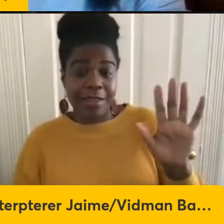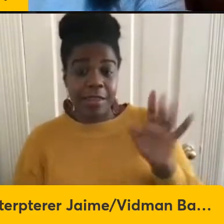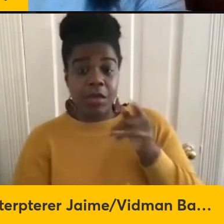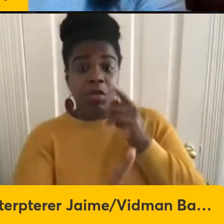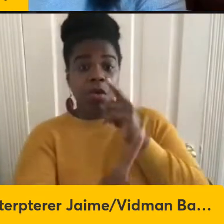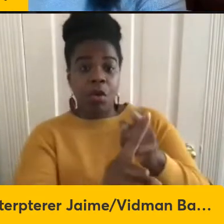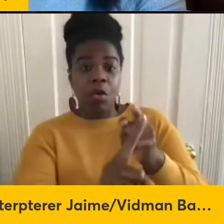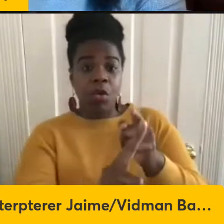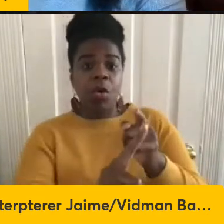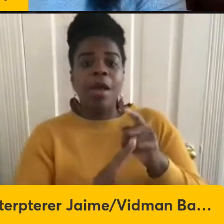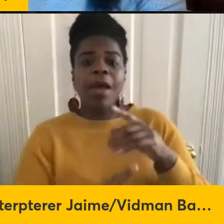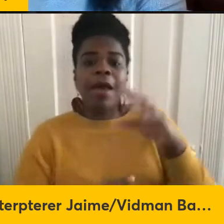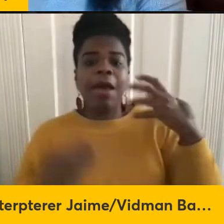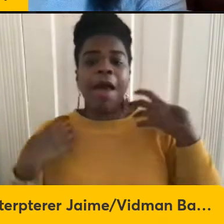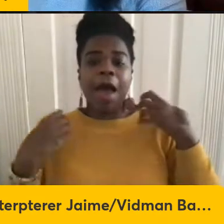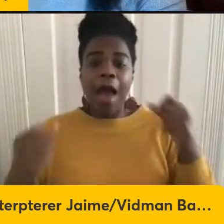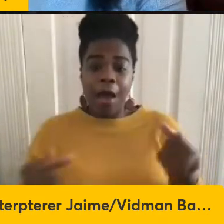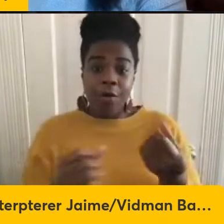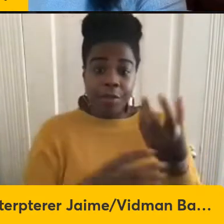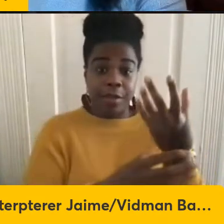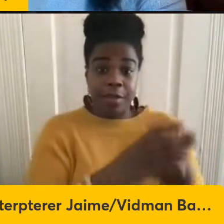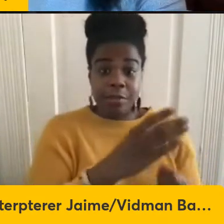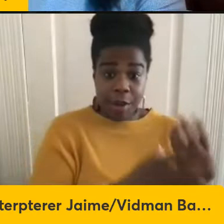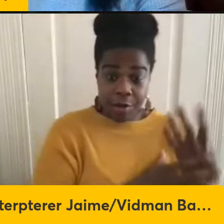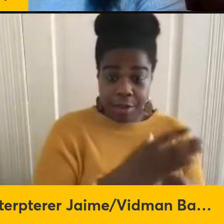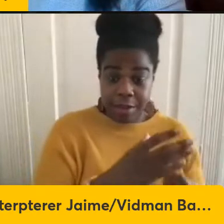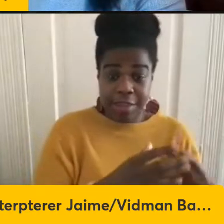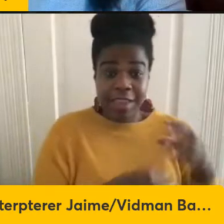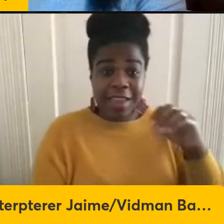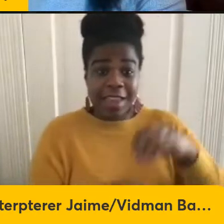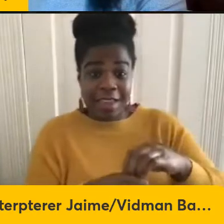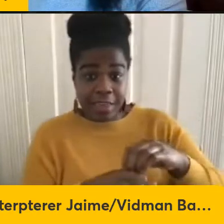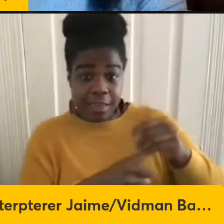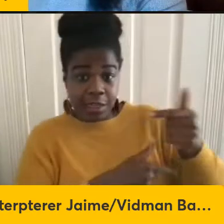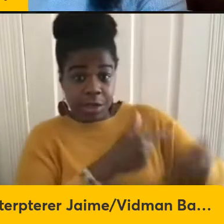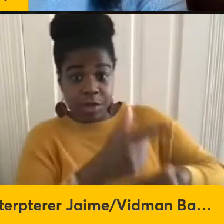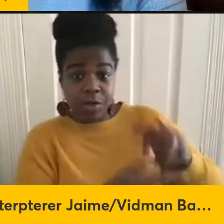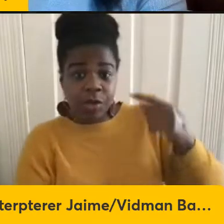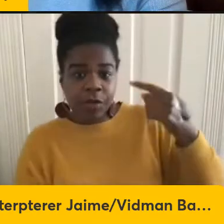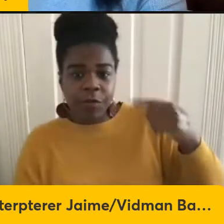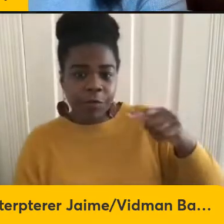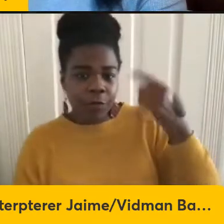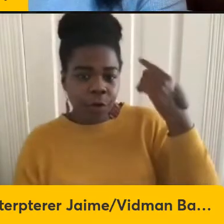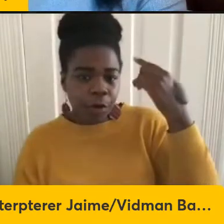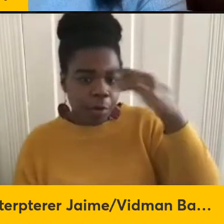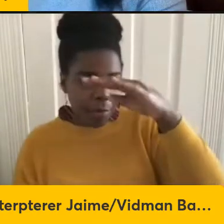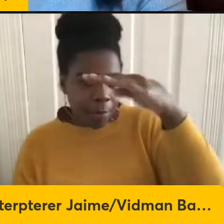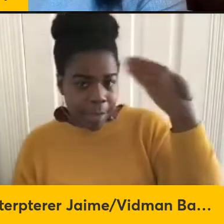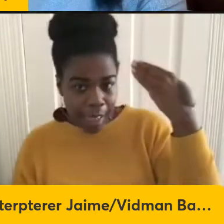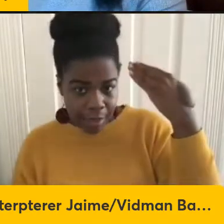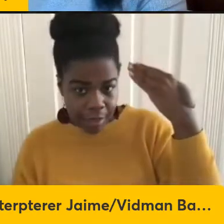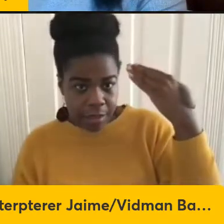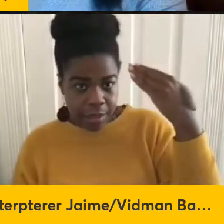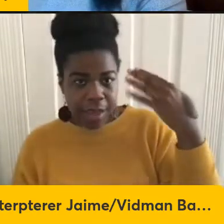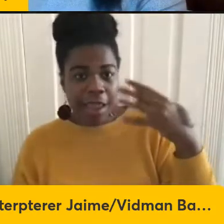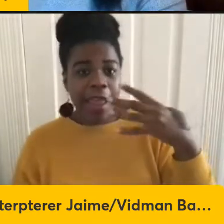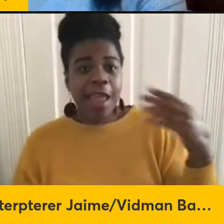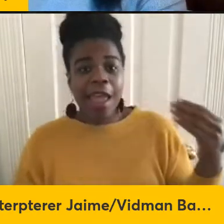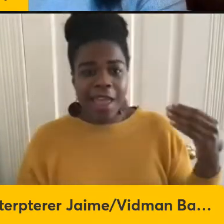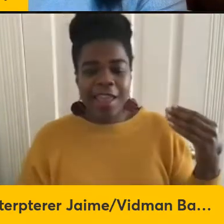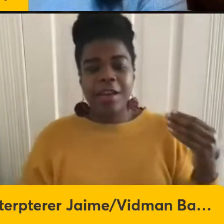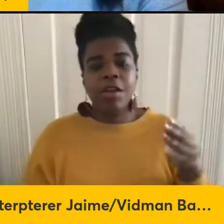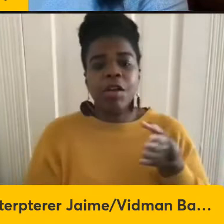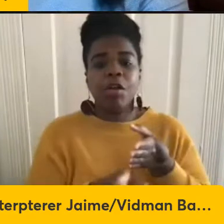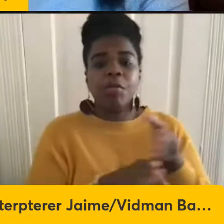health disparities for within a generation for Black people. And she's doing amazing